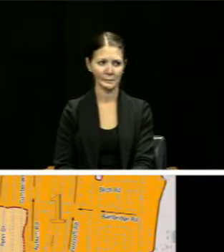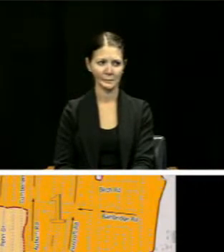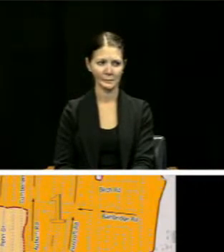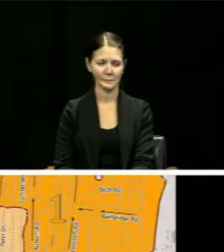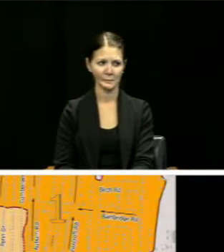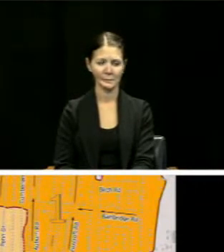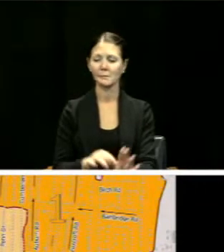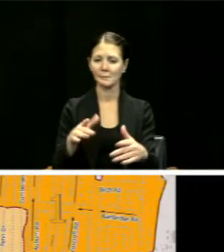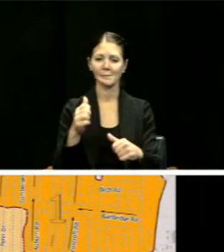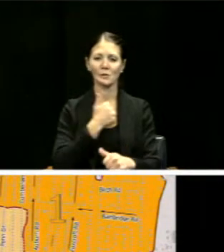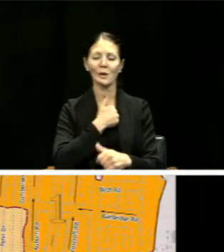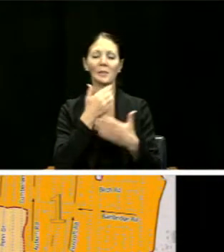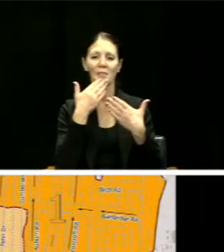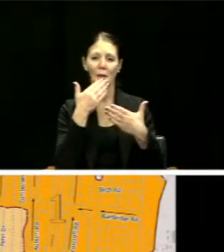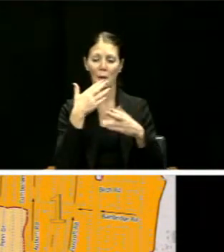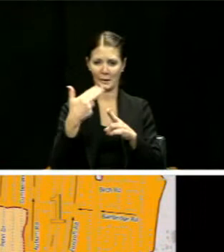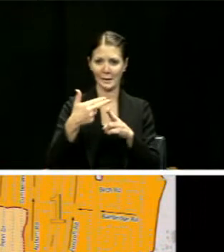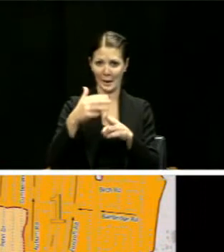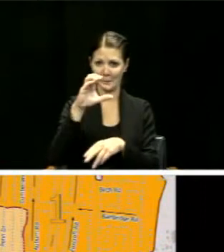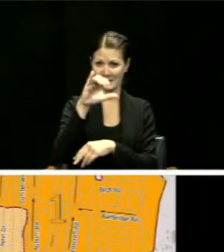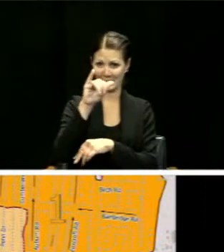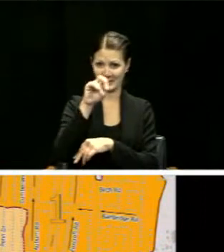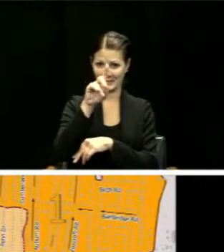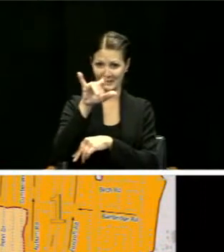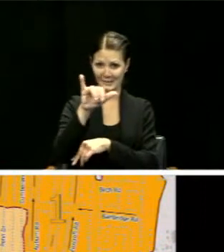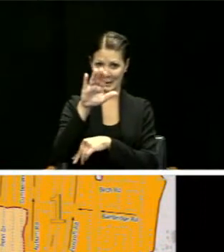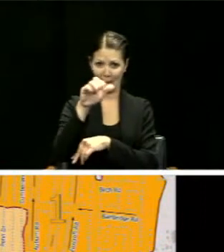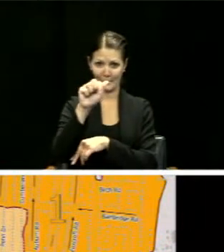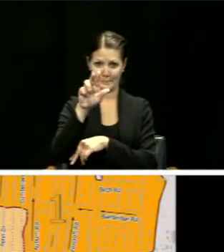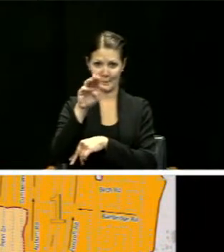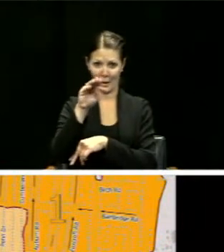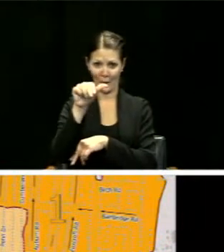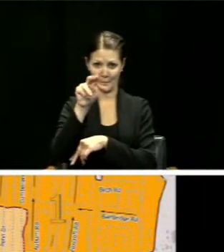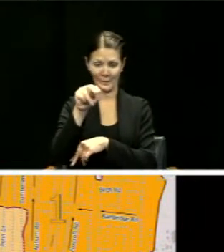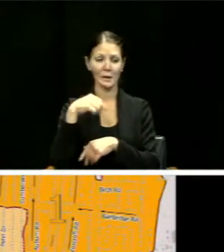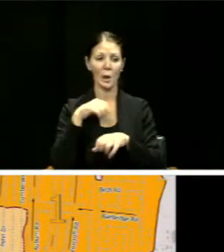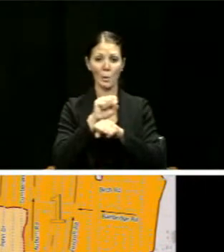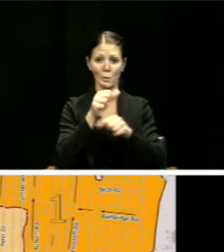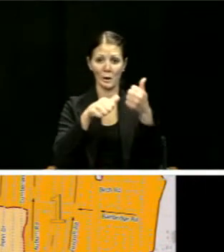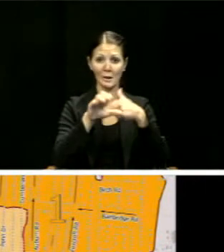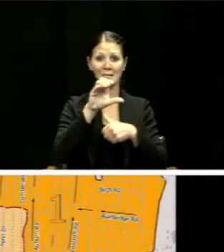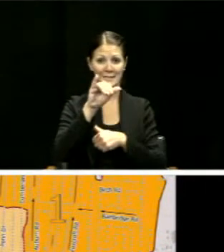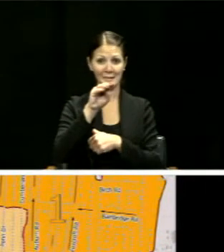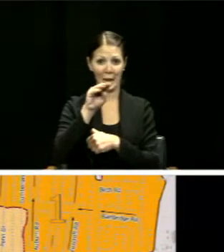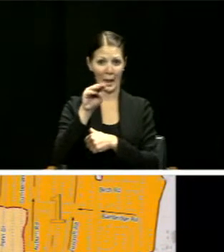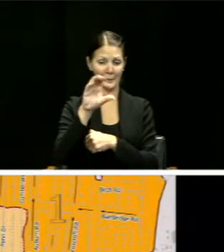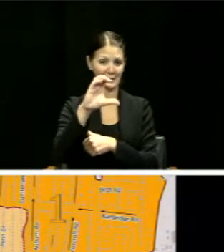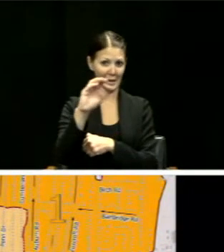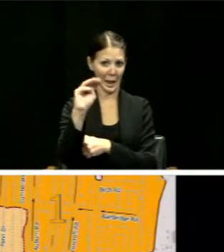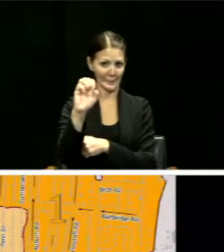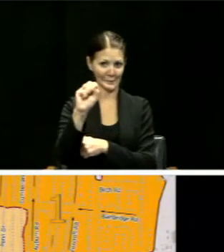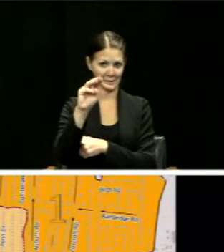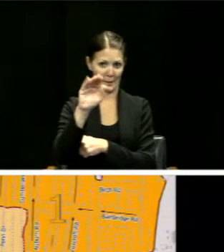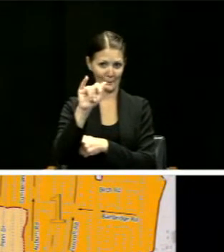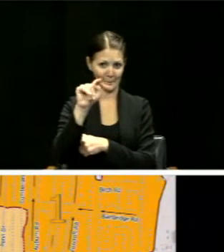Okay, thank you. My name is Cindy Bauman, and I work with Joe at CDM Smith, and I'm going to go over